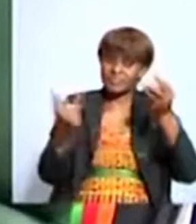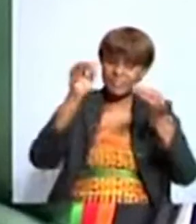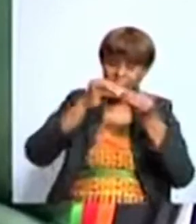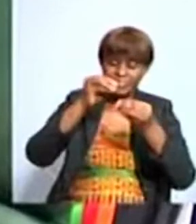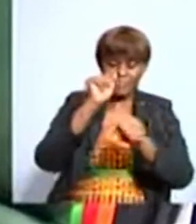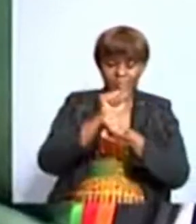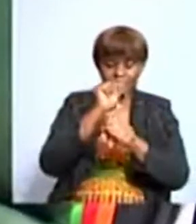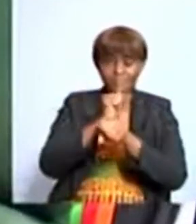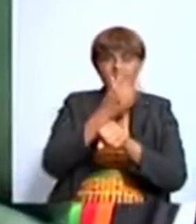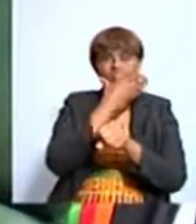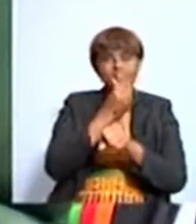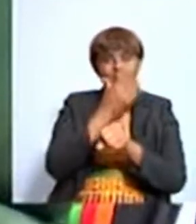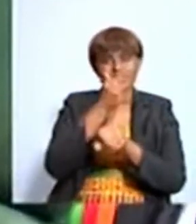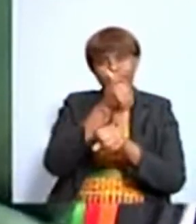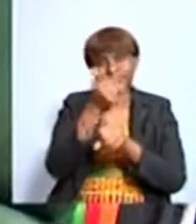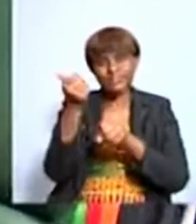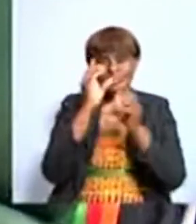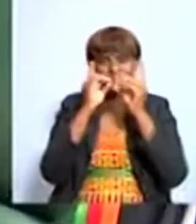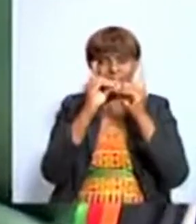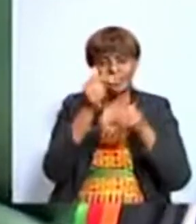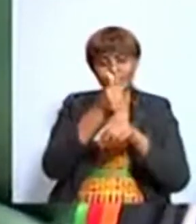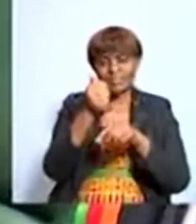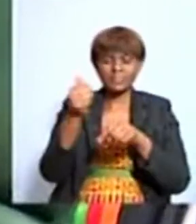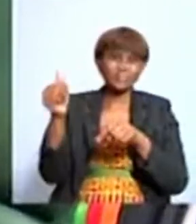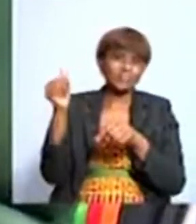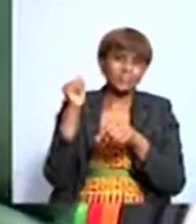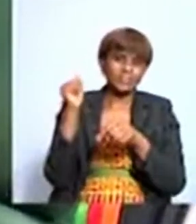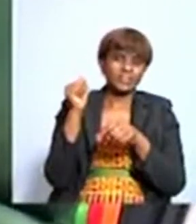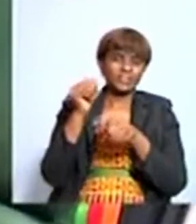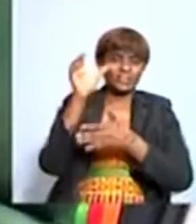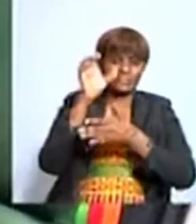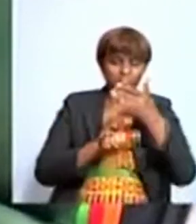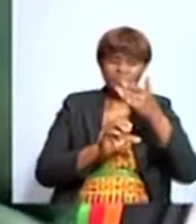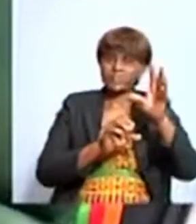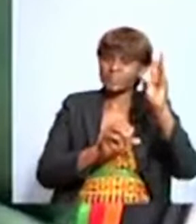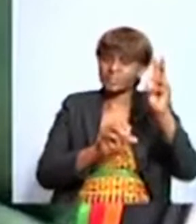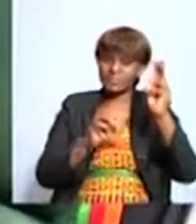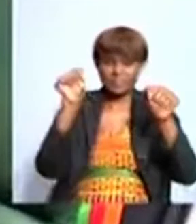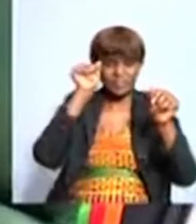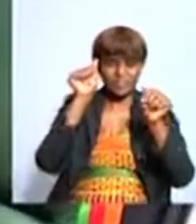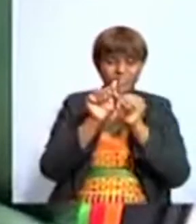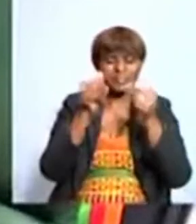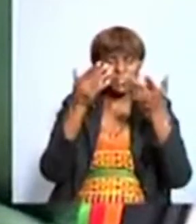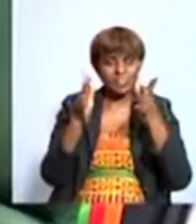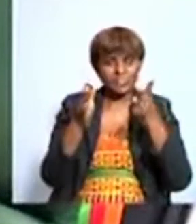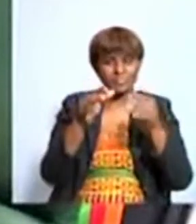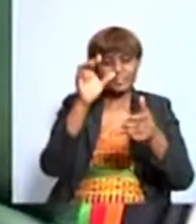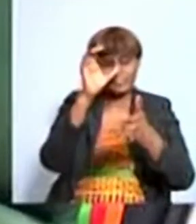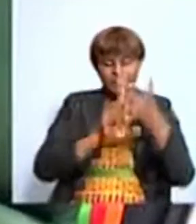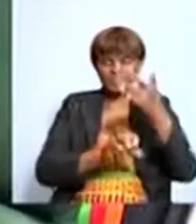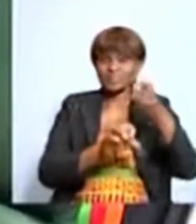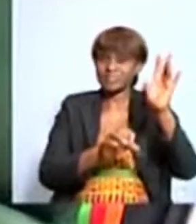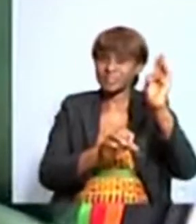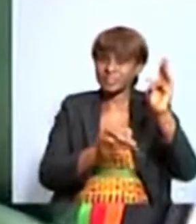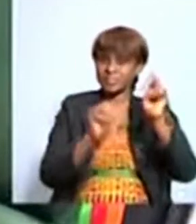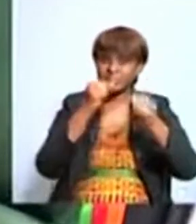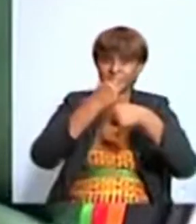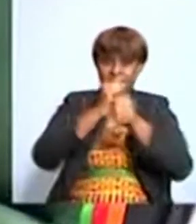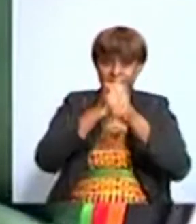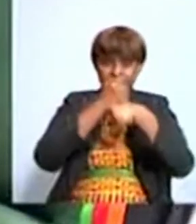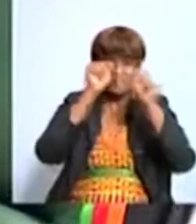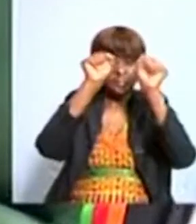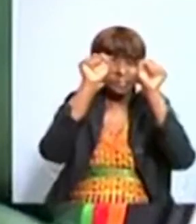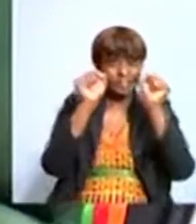of Commission. Any debate, any objection? Clause 6 is agreed to. Clause 7, composition